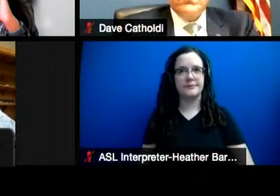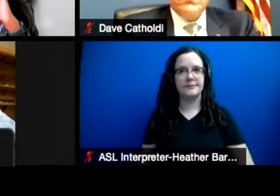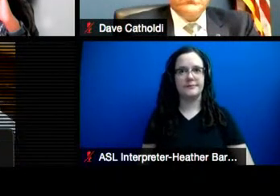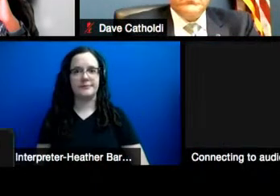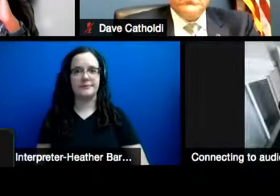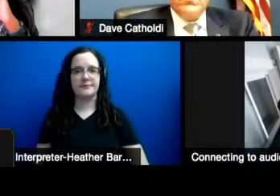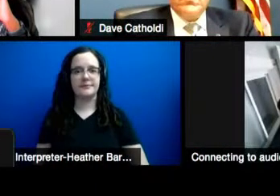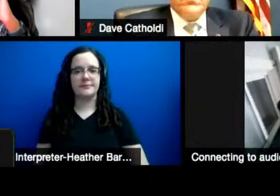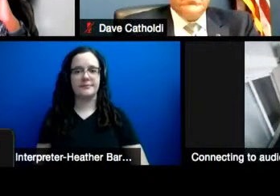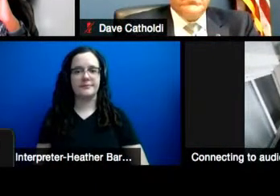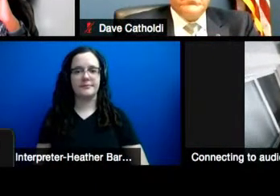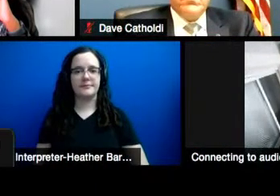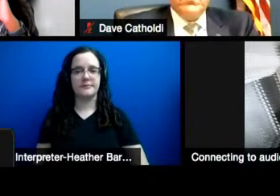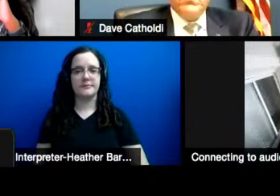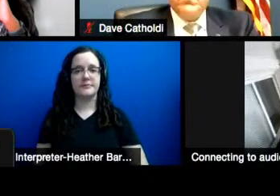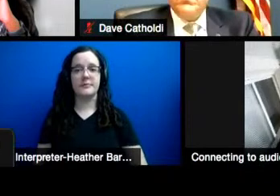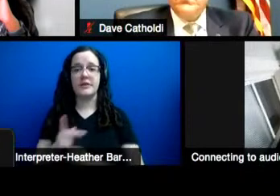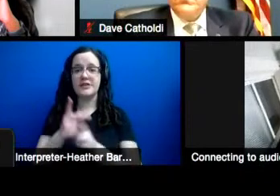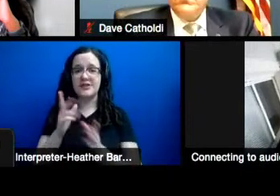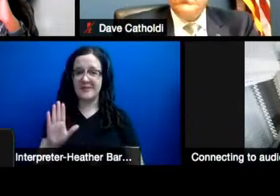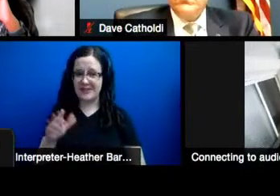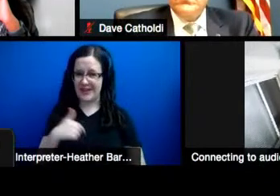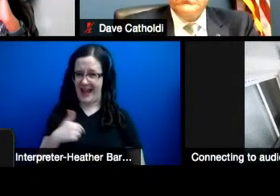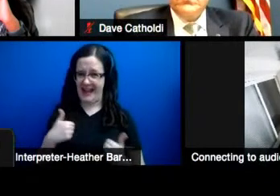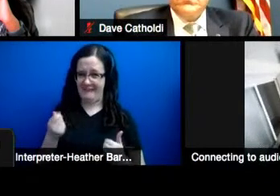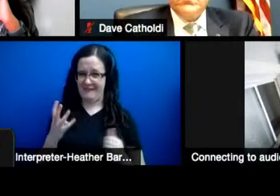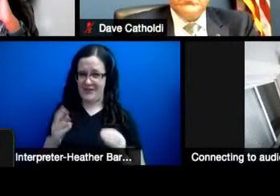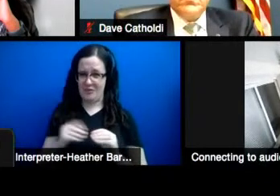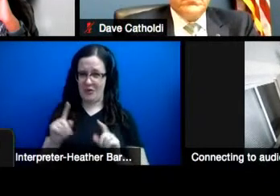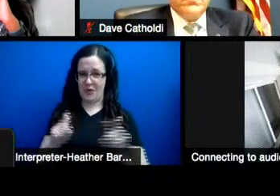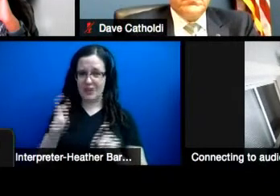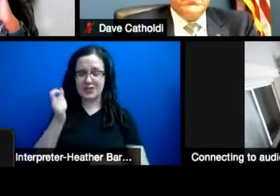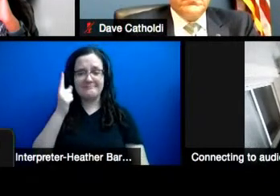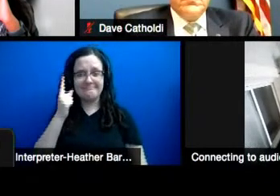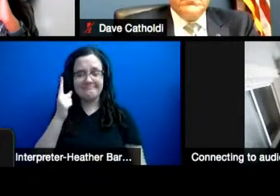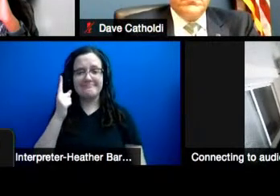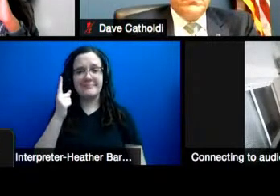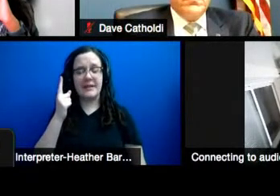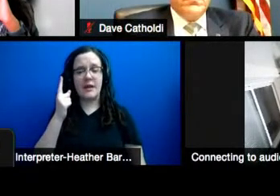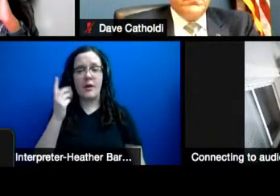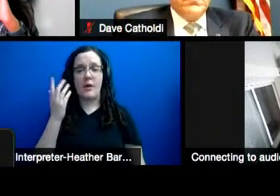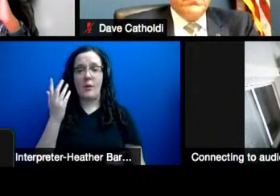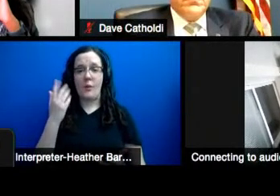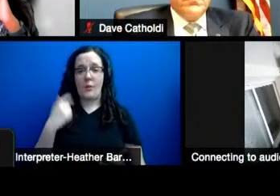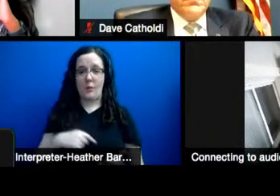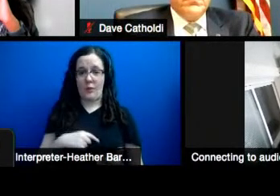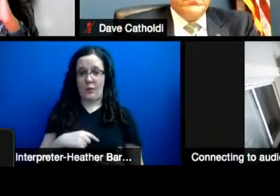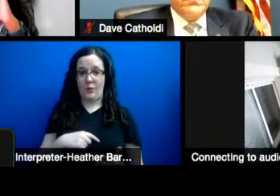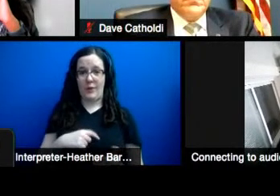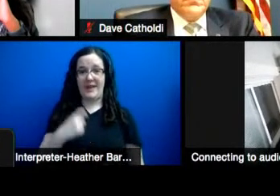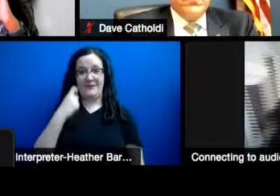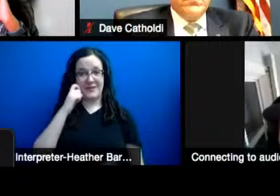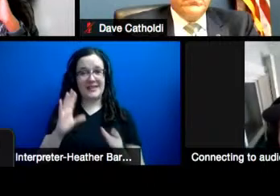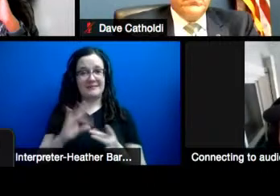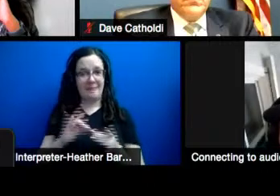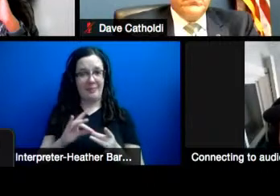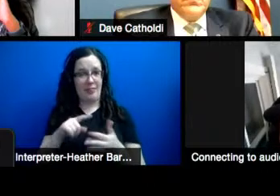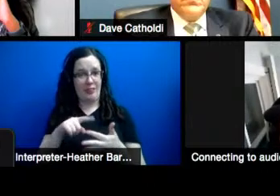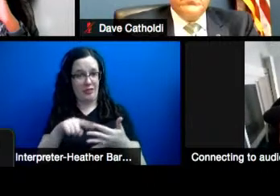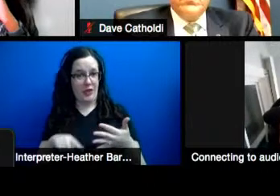A couple more questions I have, but first, since we've mentioned these items of communication,